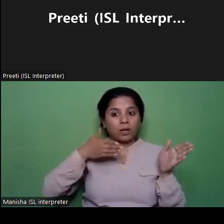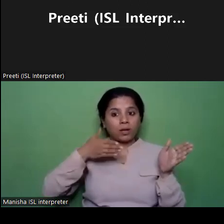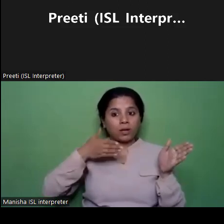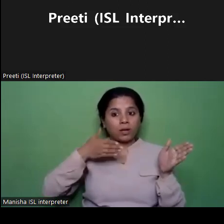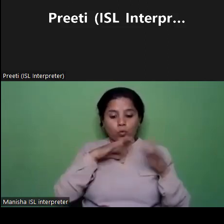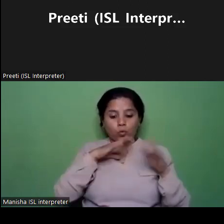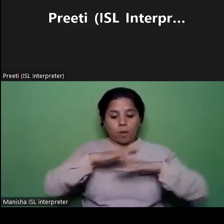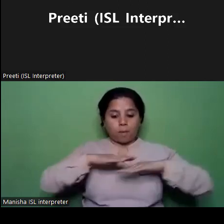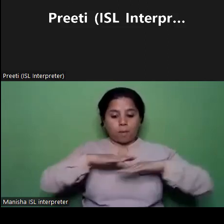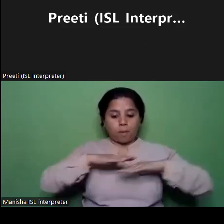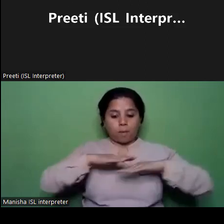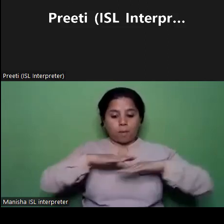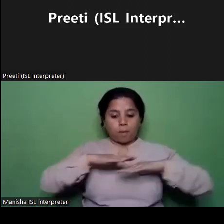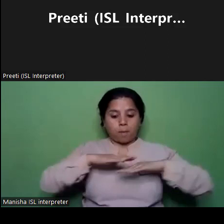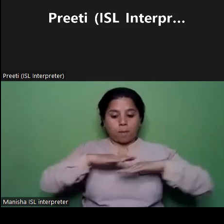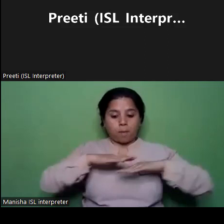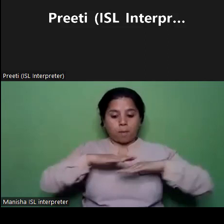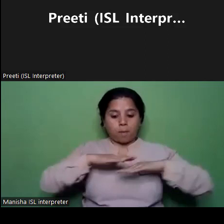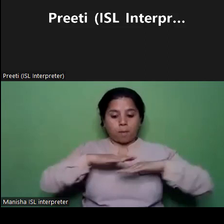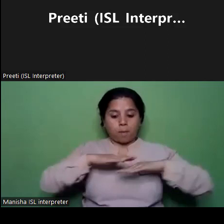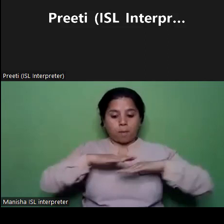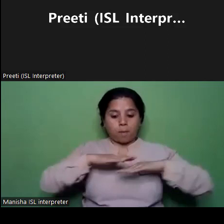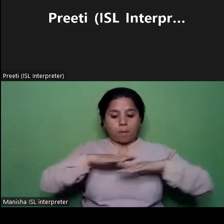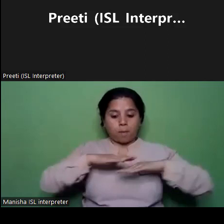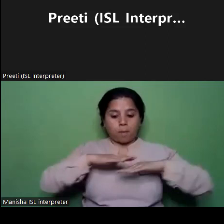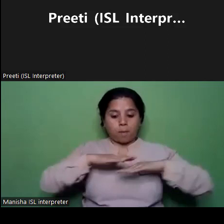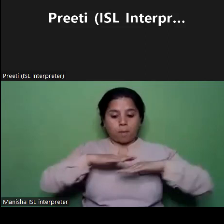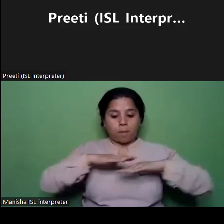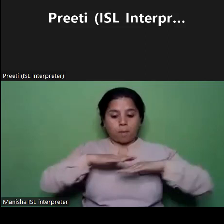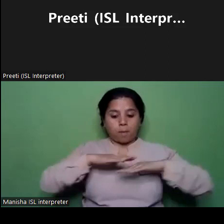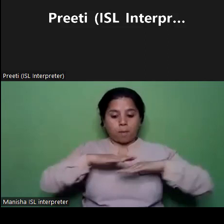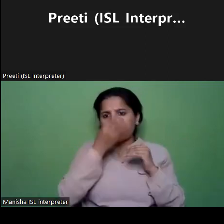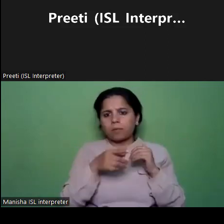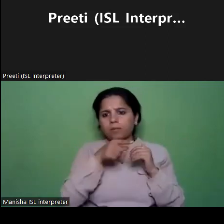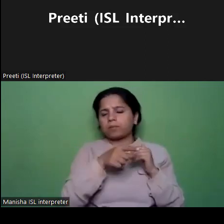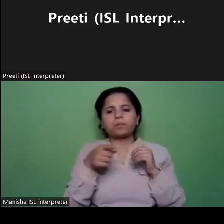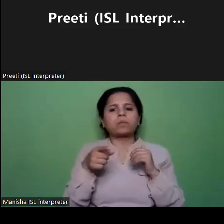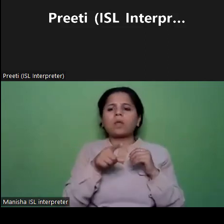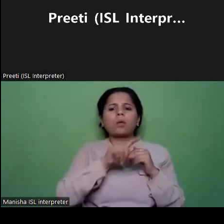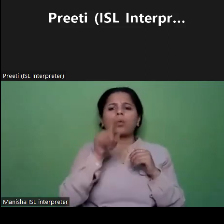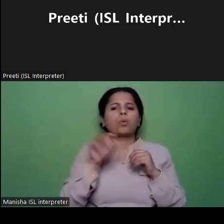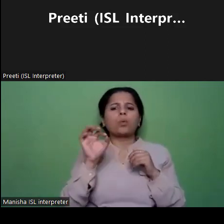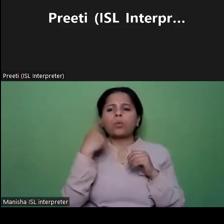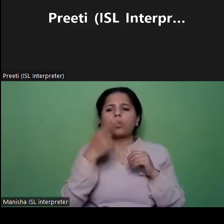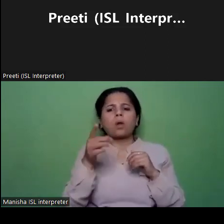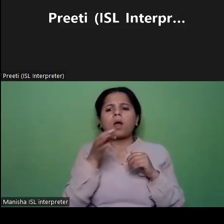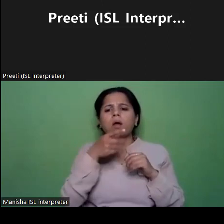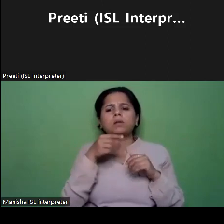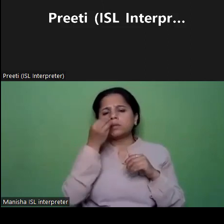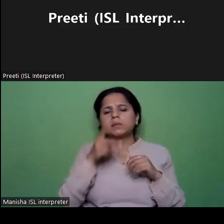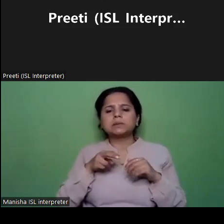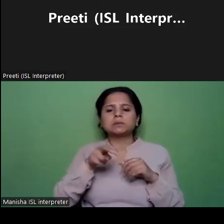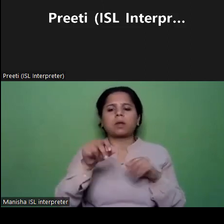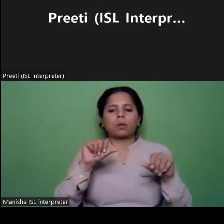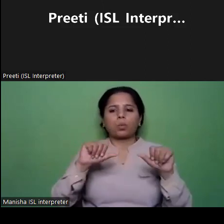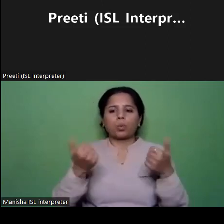there is no gap, everything is at same level, it doesn't ask you a question who you are, then you just walk in.